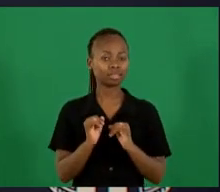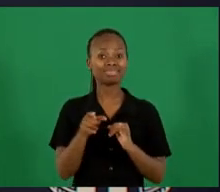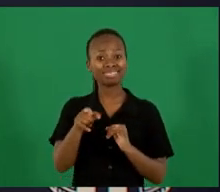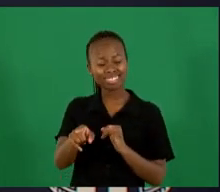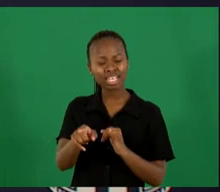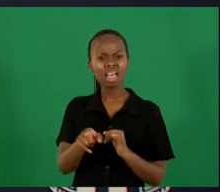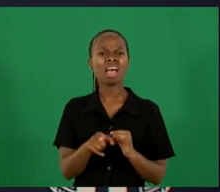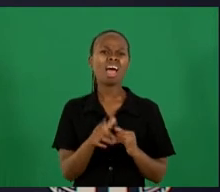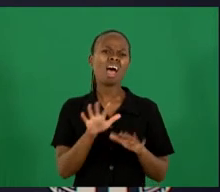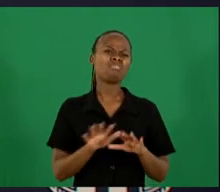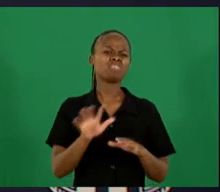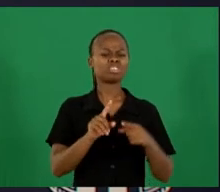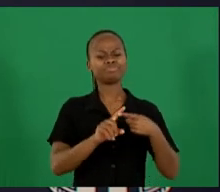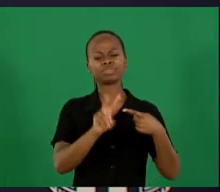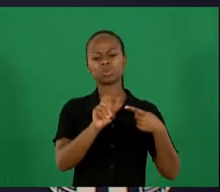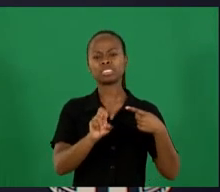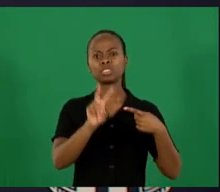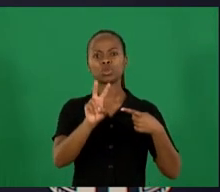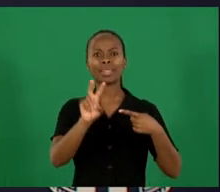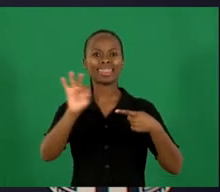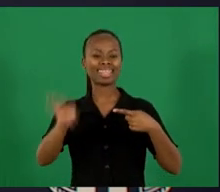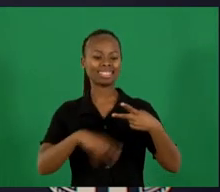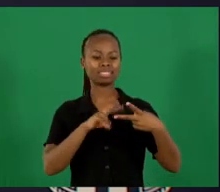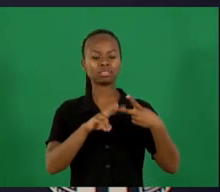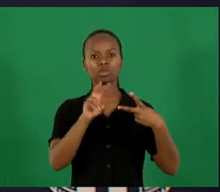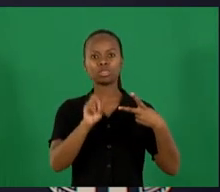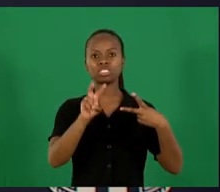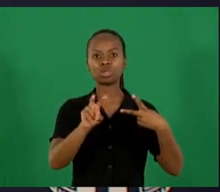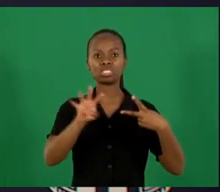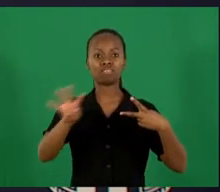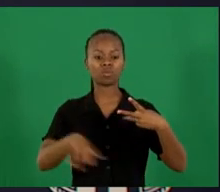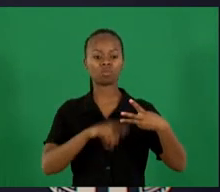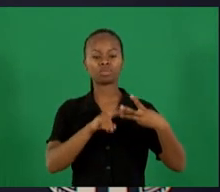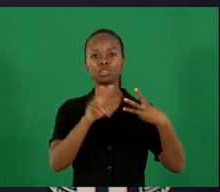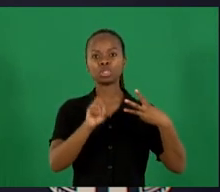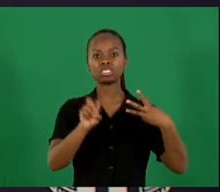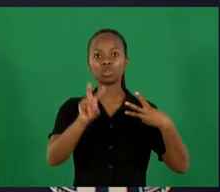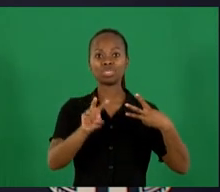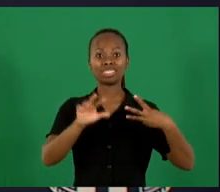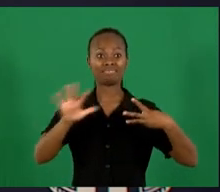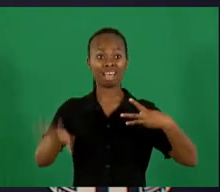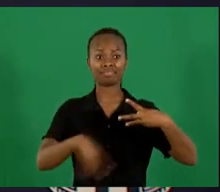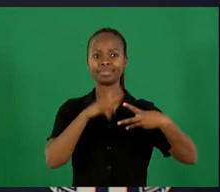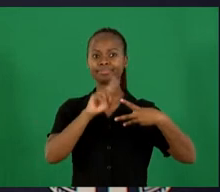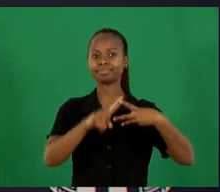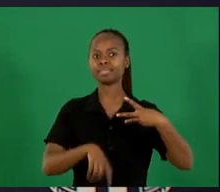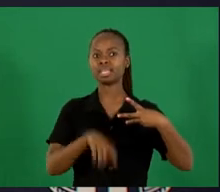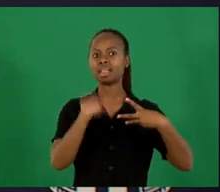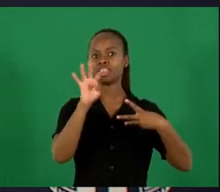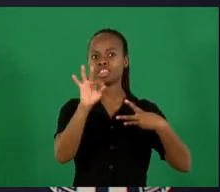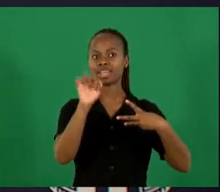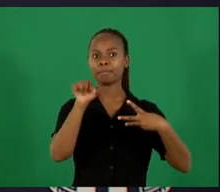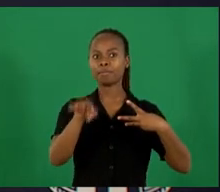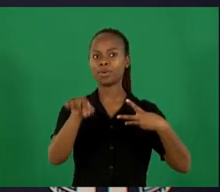in 2023, 3.3% in 2024, and 2.4%